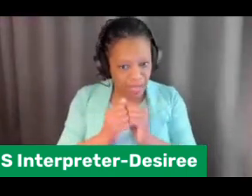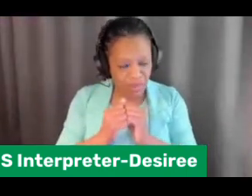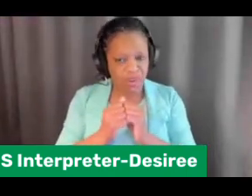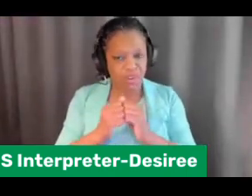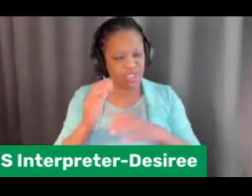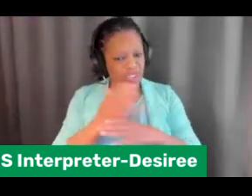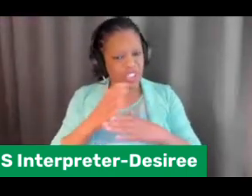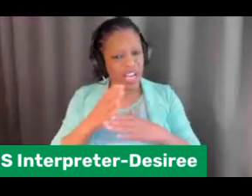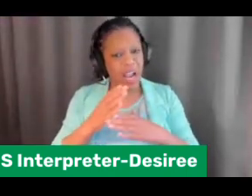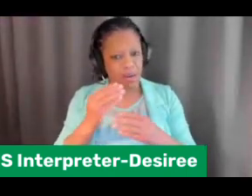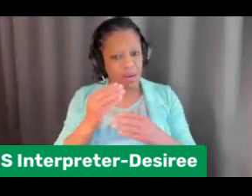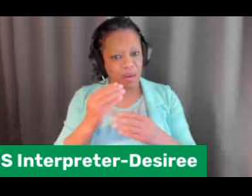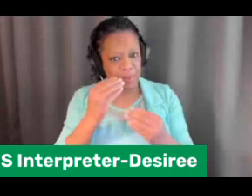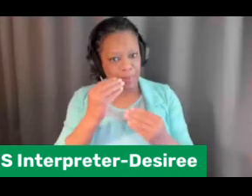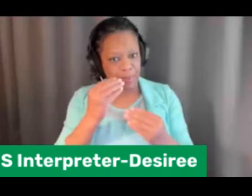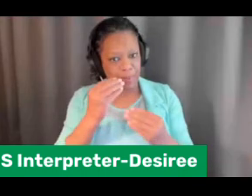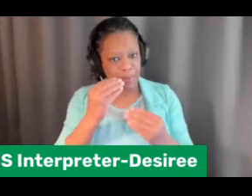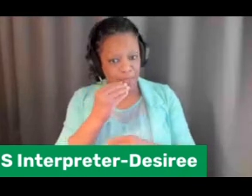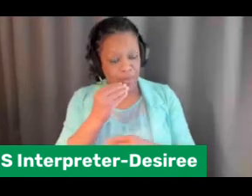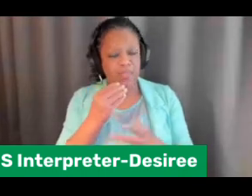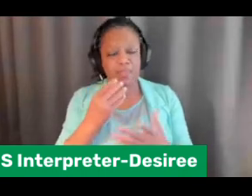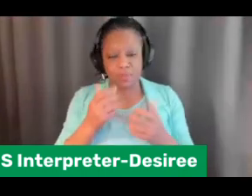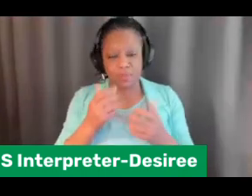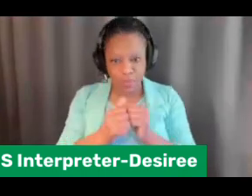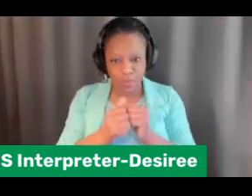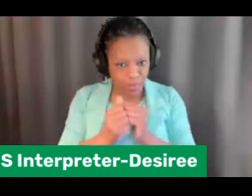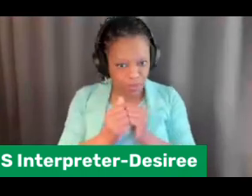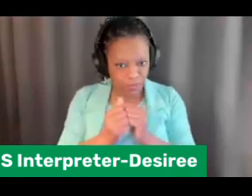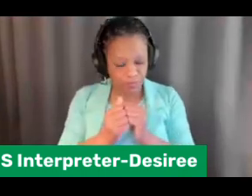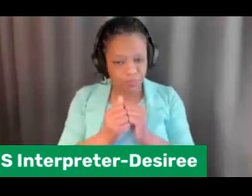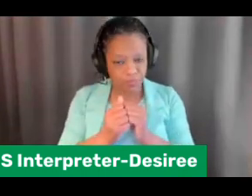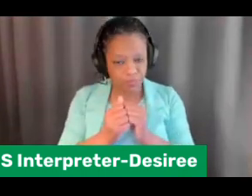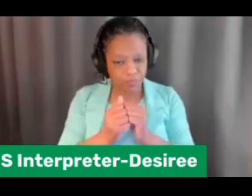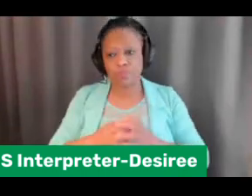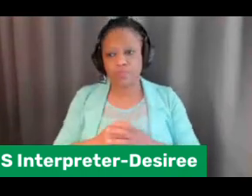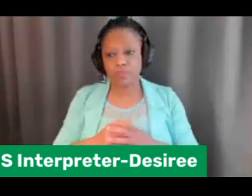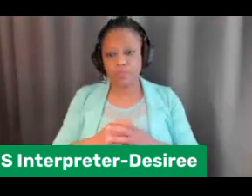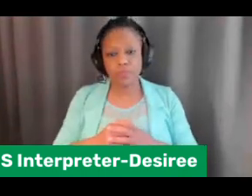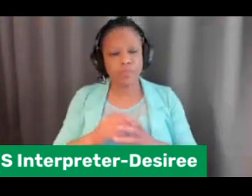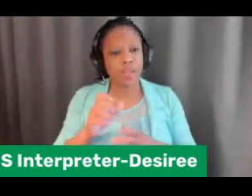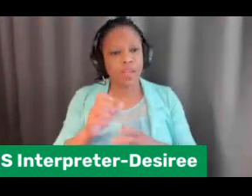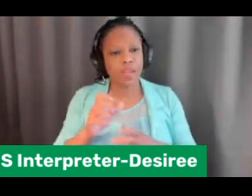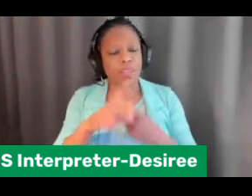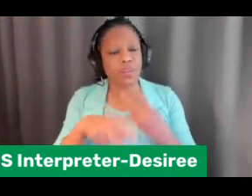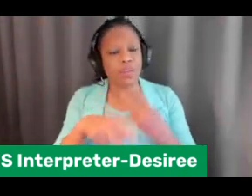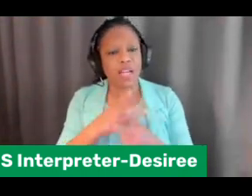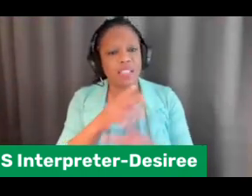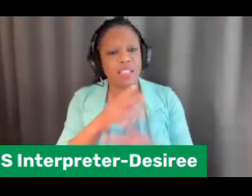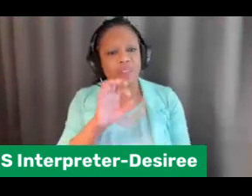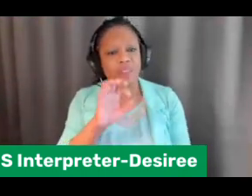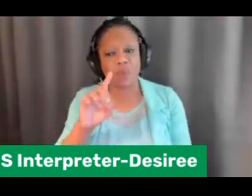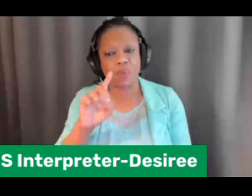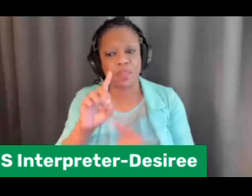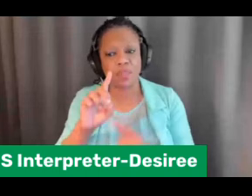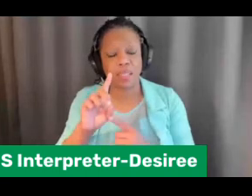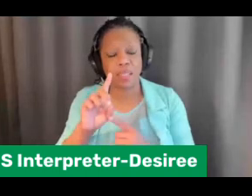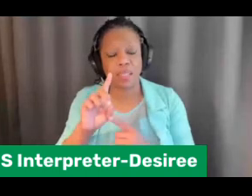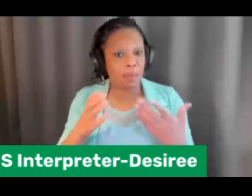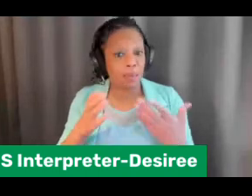so with some food. Or what are other forms of food? Breaking bread might not necessarily